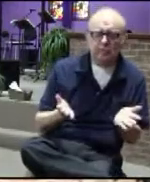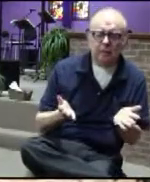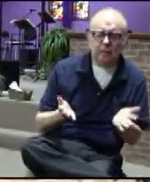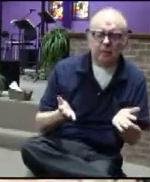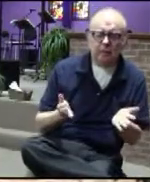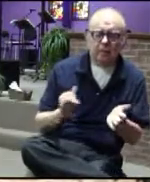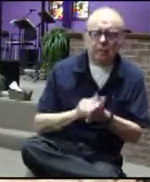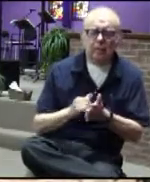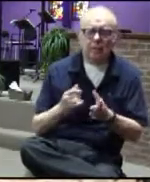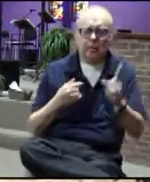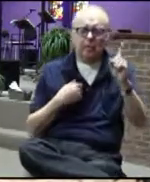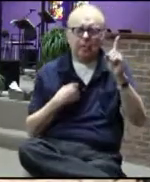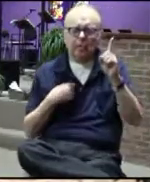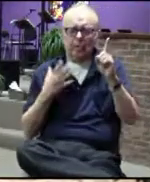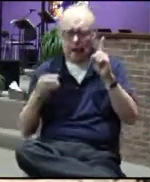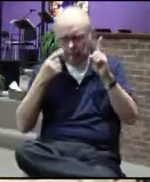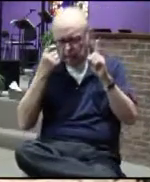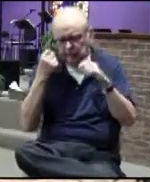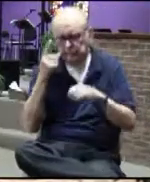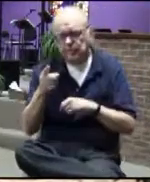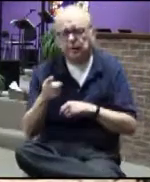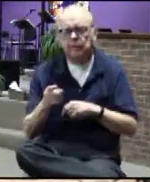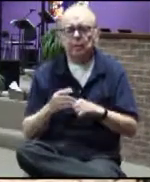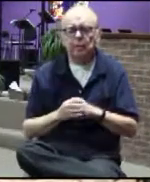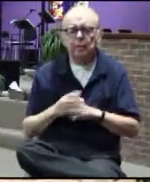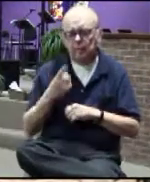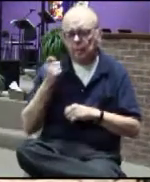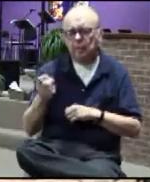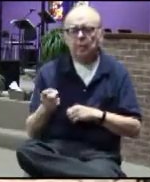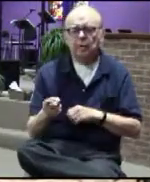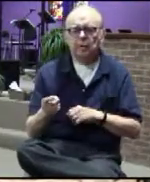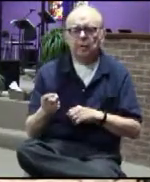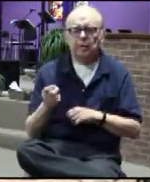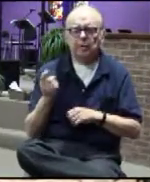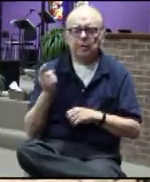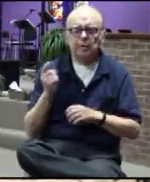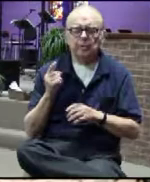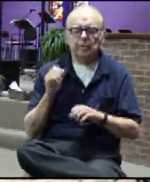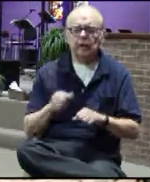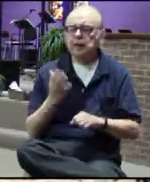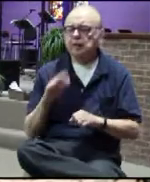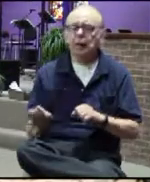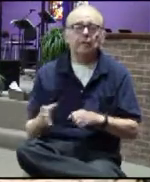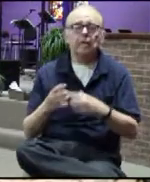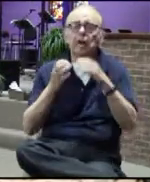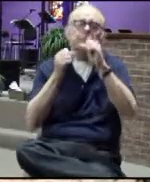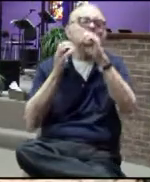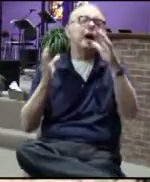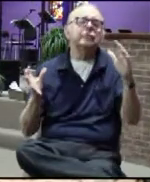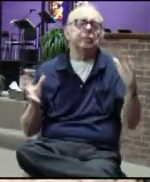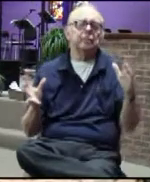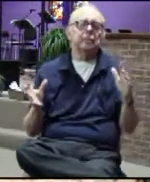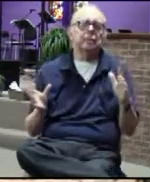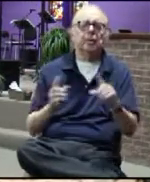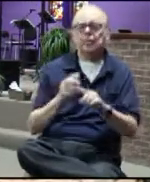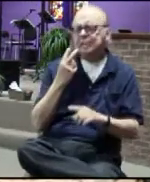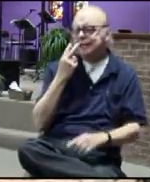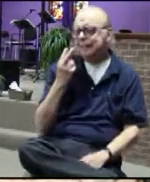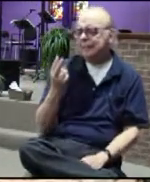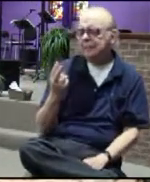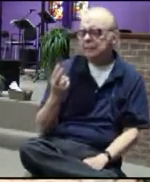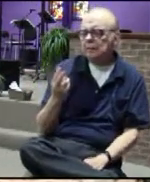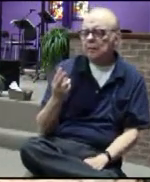that I have got dreams for you. Dreams that you could never, ever imagine. But you see,